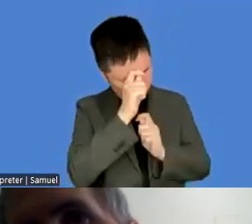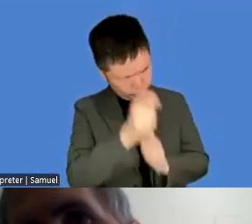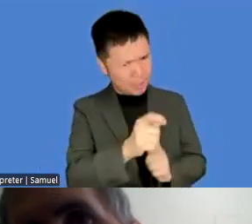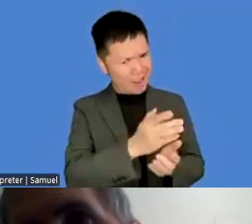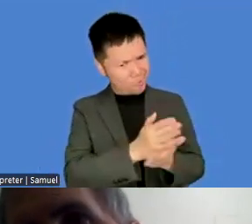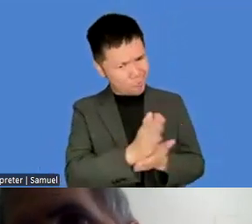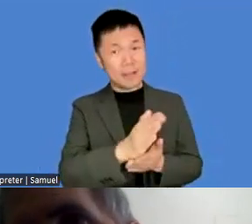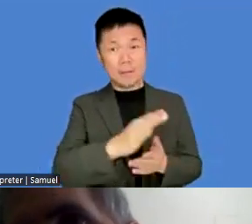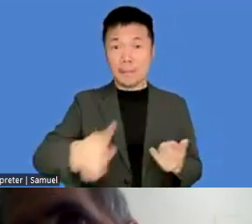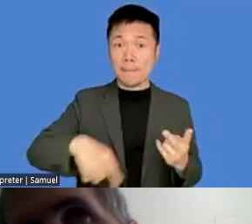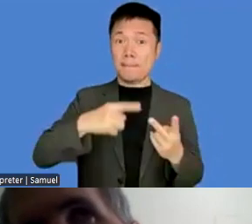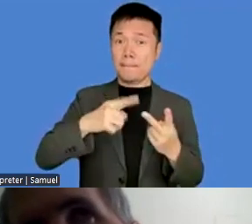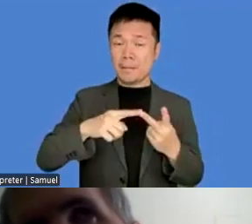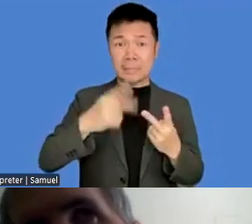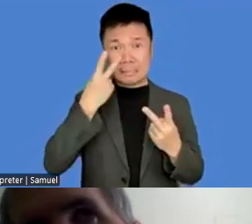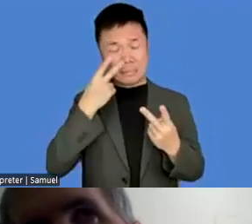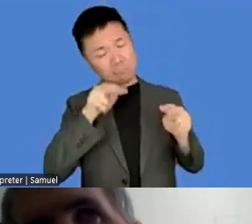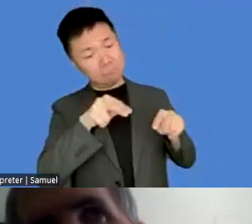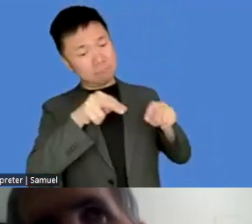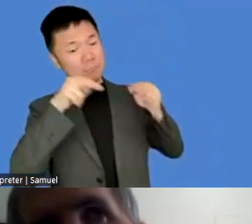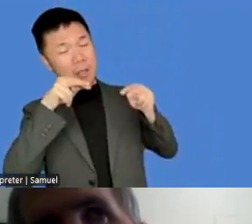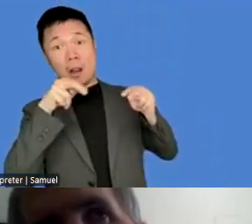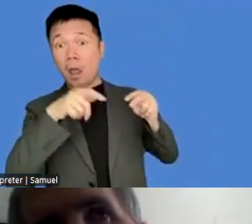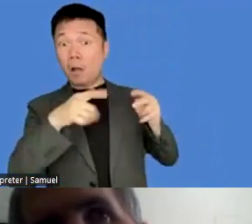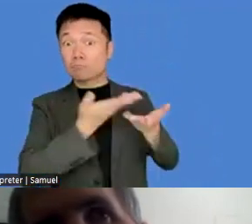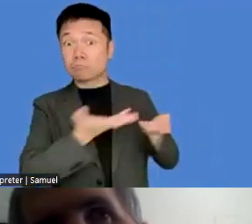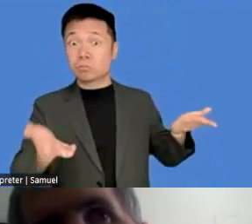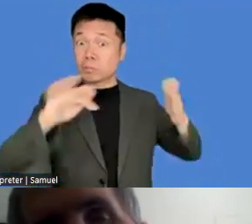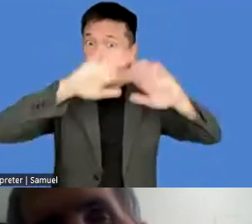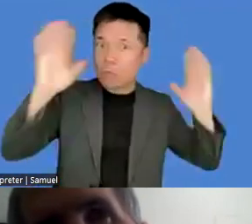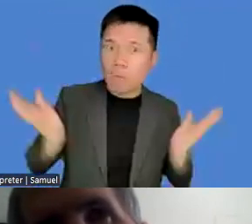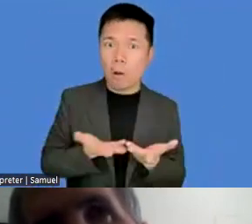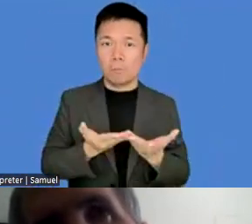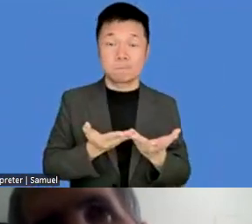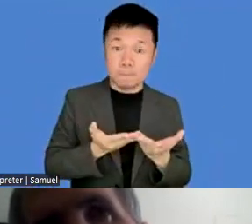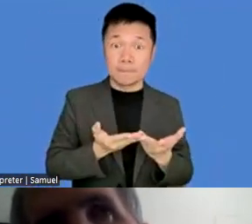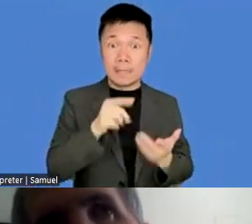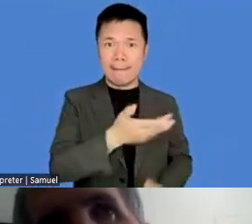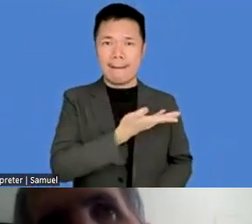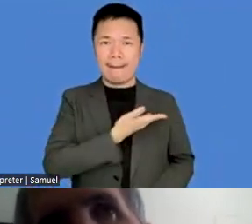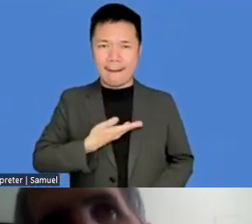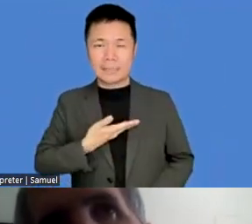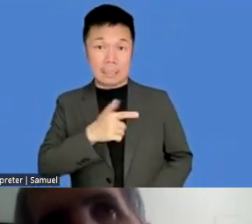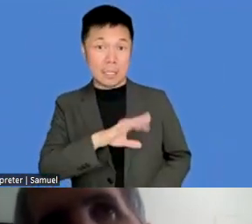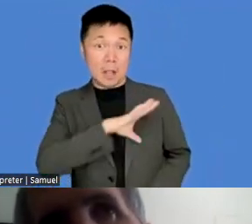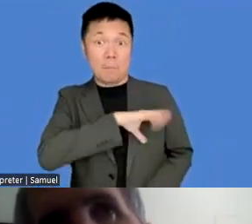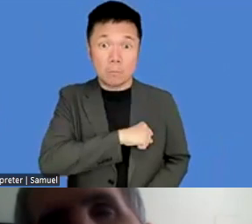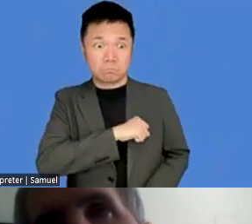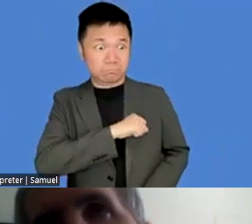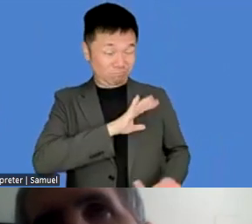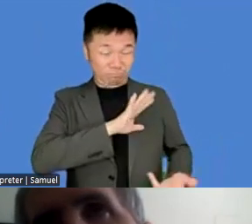light of what is happening now in the Gaza Strip and in Palestine in general.